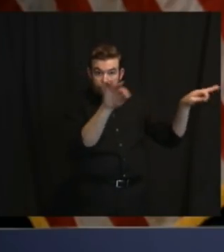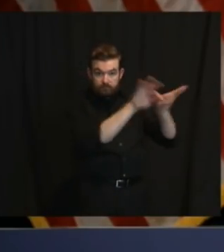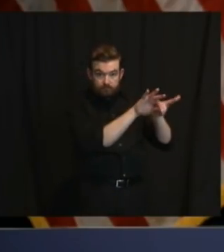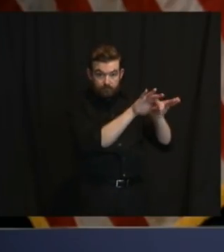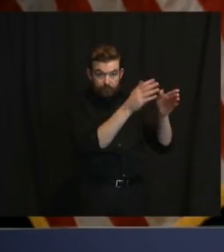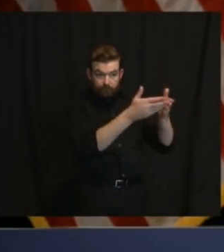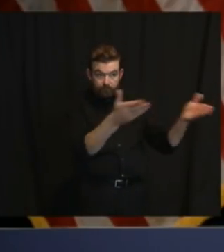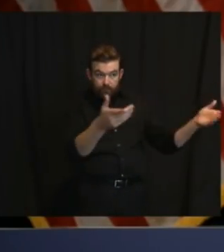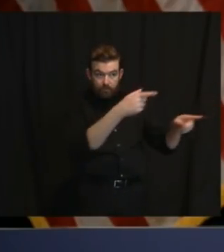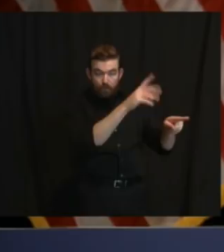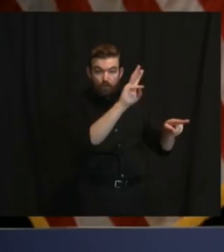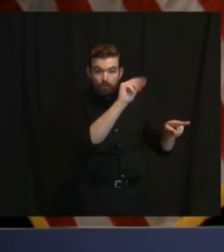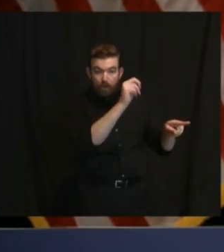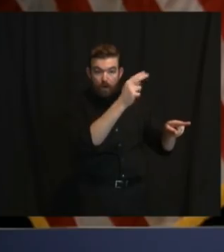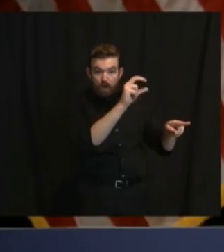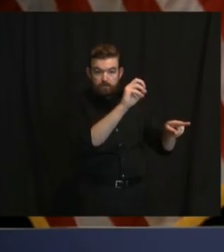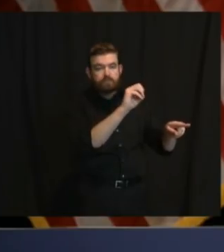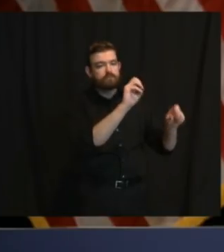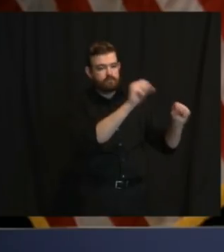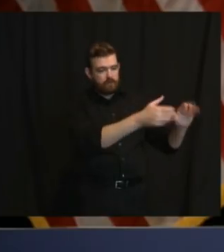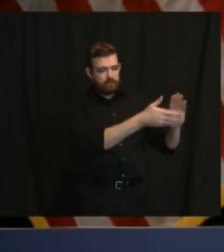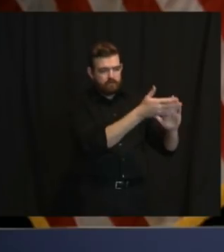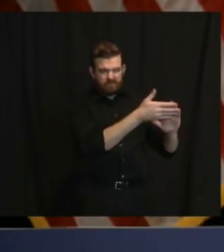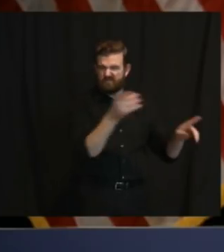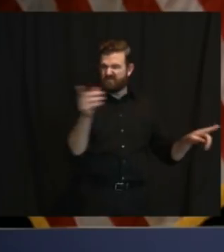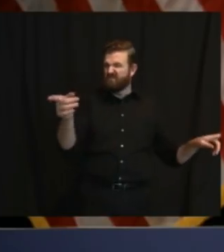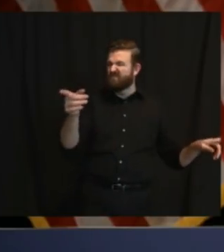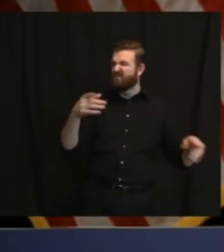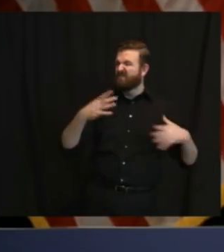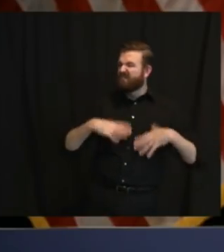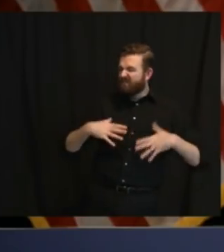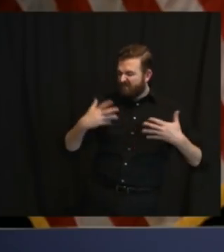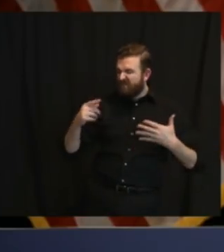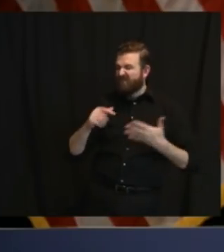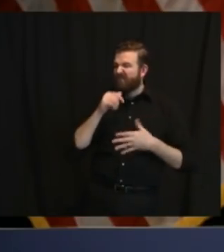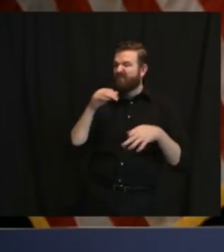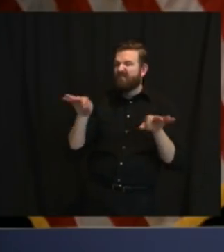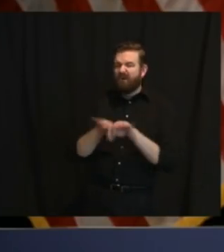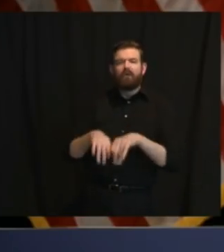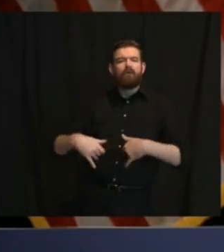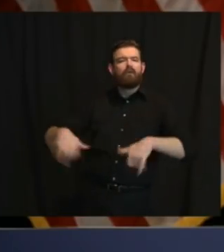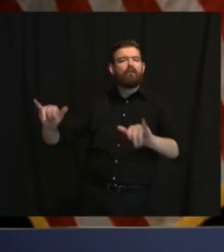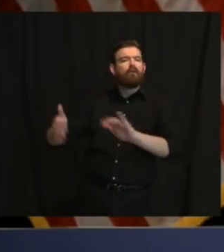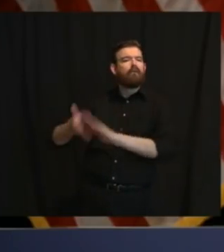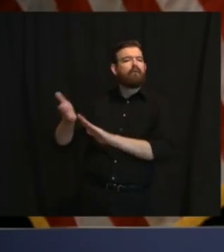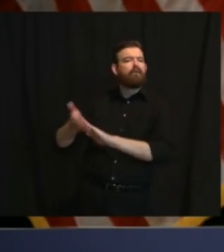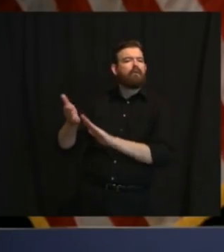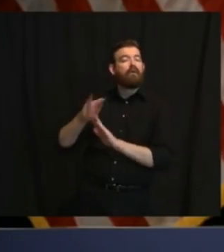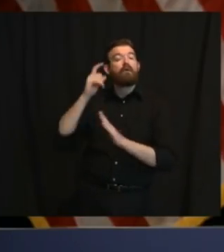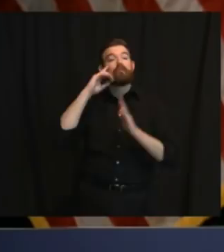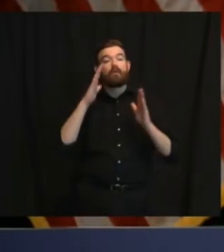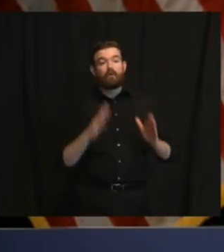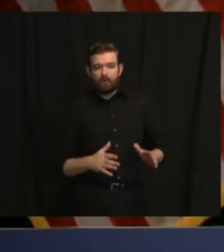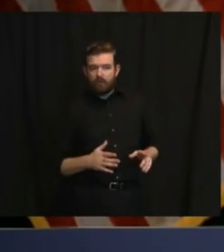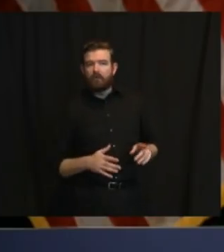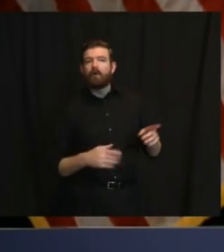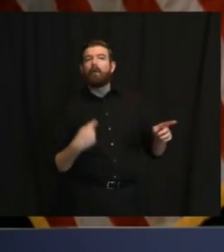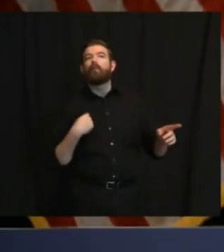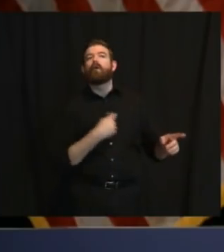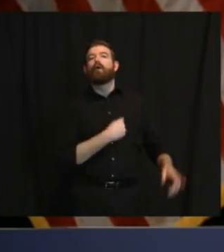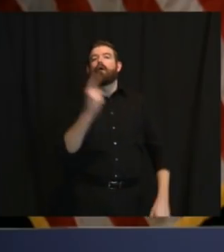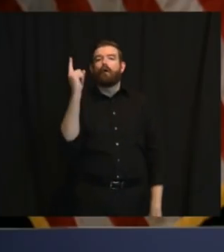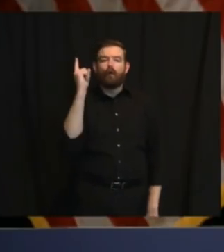I'll ask Matt to weigh in on this, on Rent to Runway. We have said that we're looking, and we get a lot of incomings on